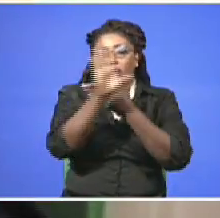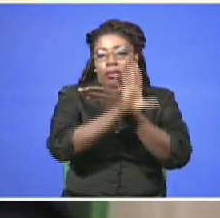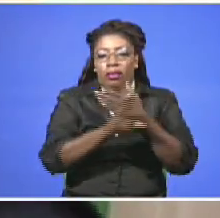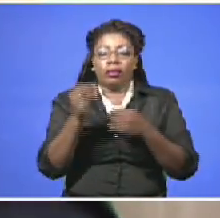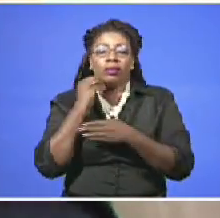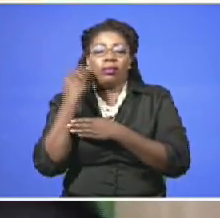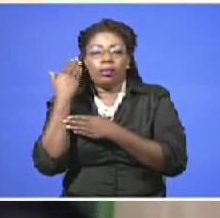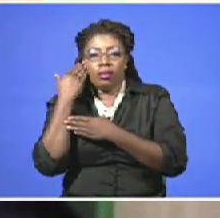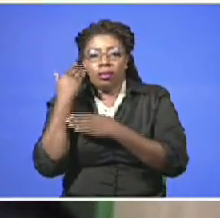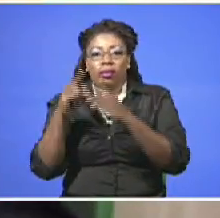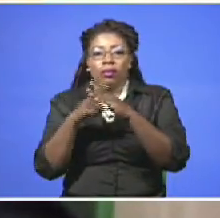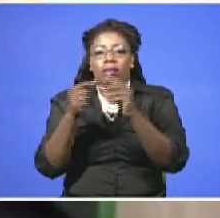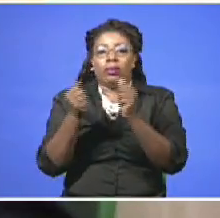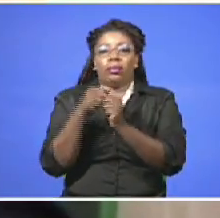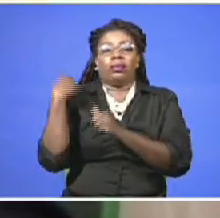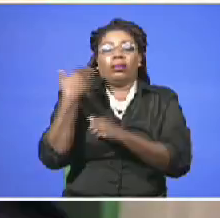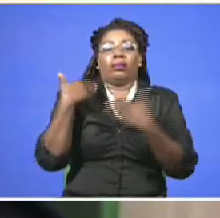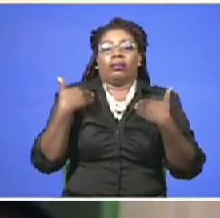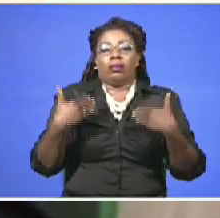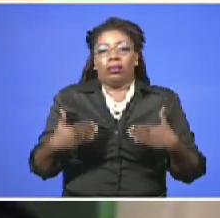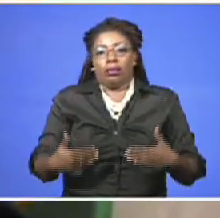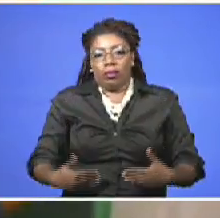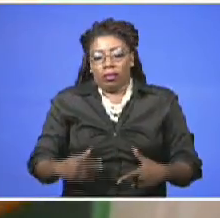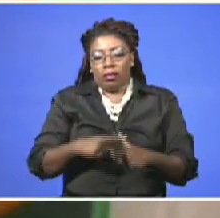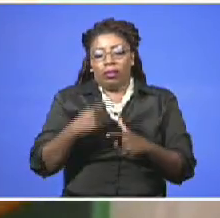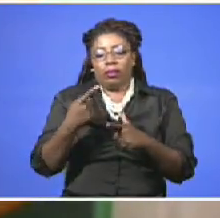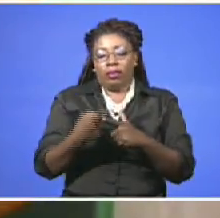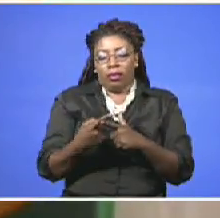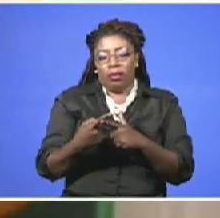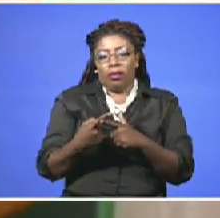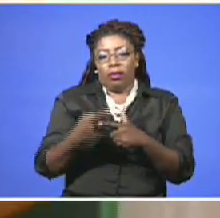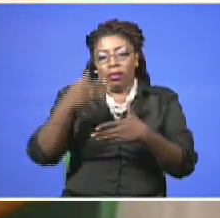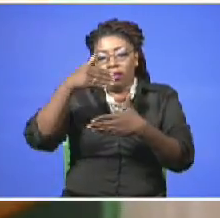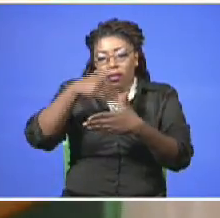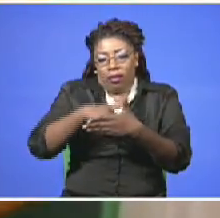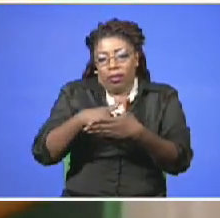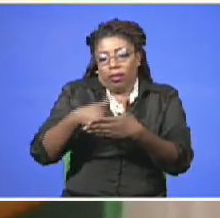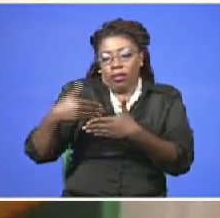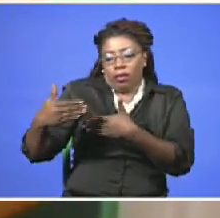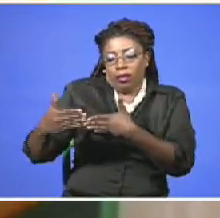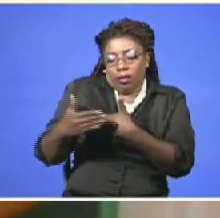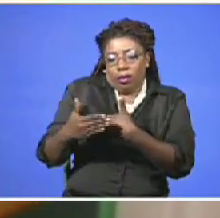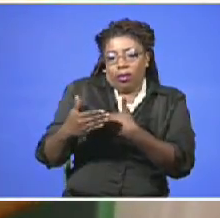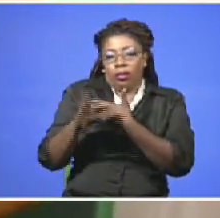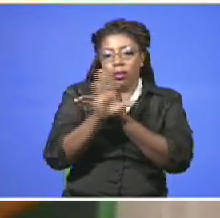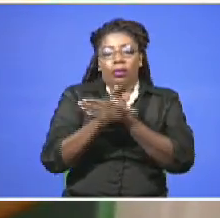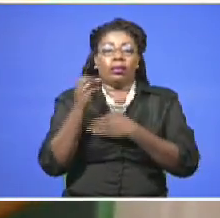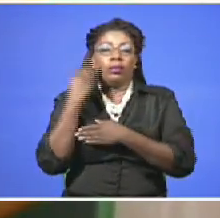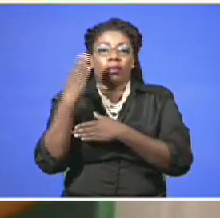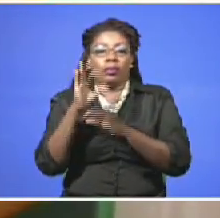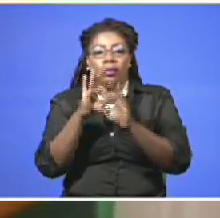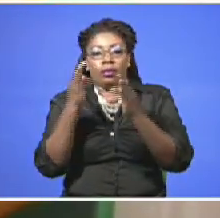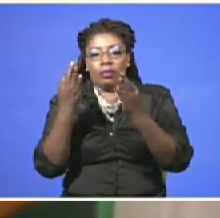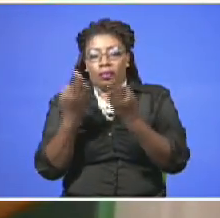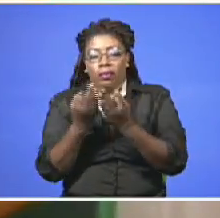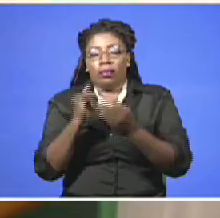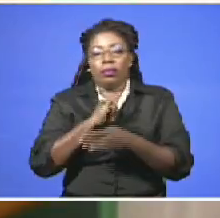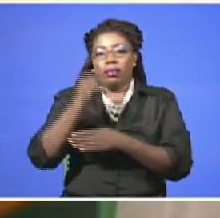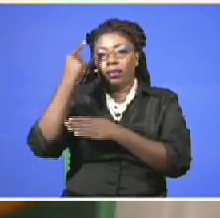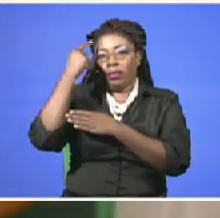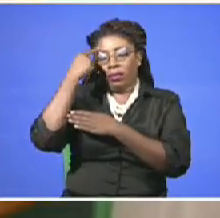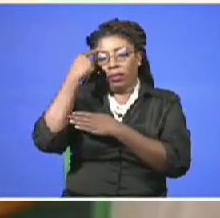home, starting with our borders. And then people can move in closer to protect their homes and their families. So I think it's